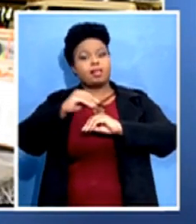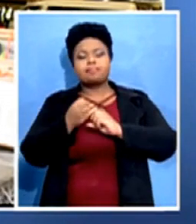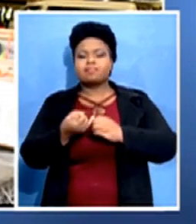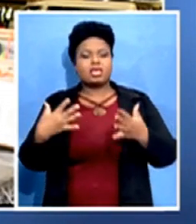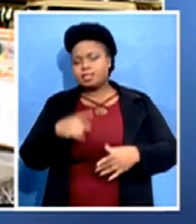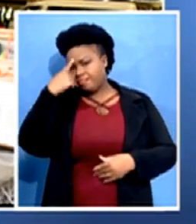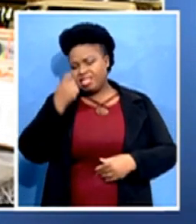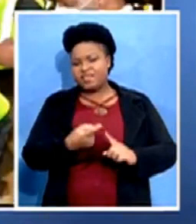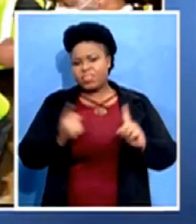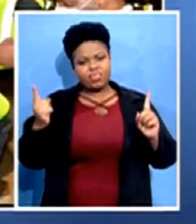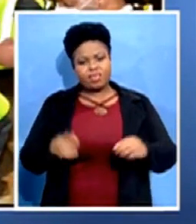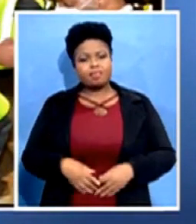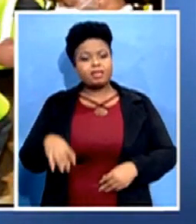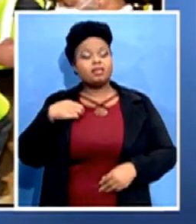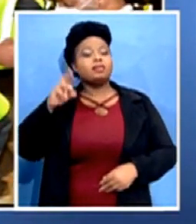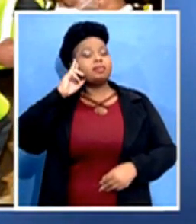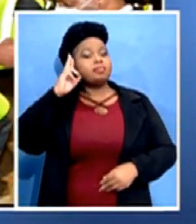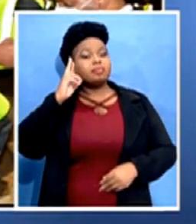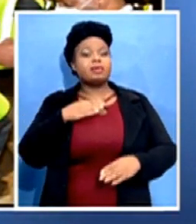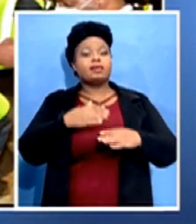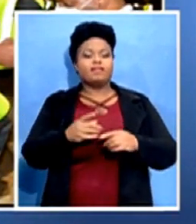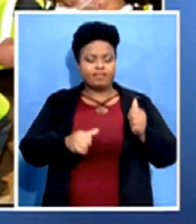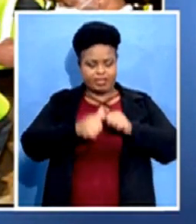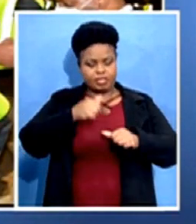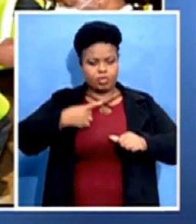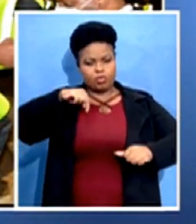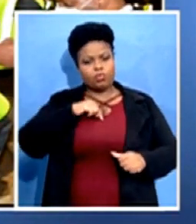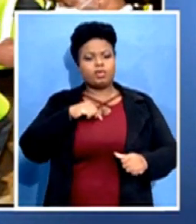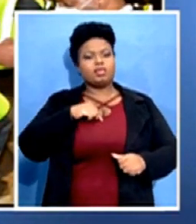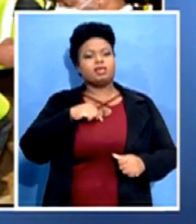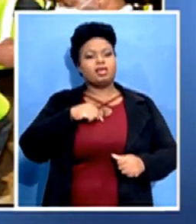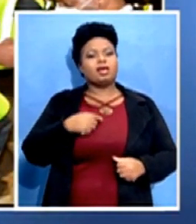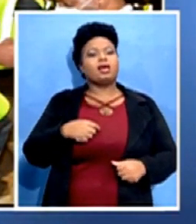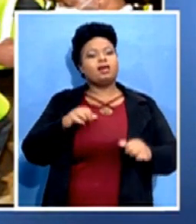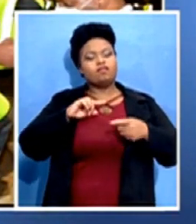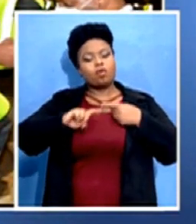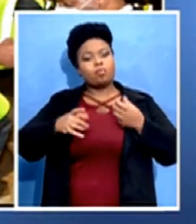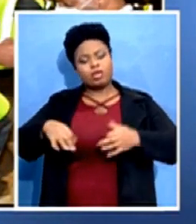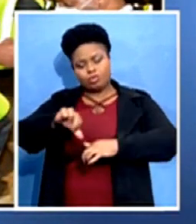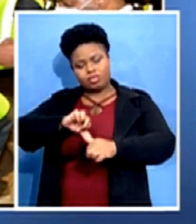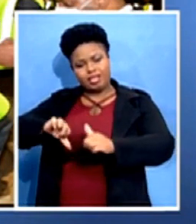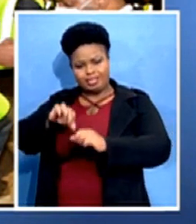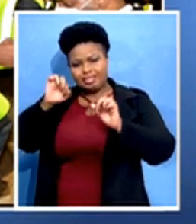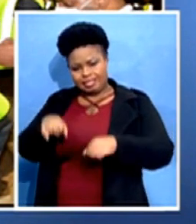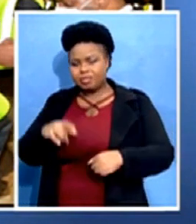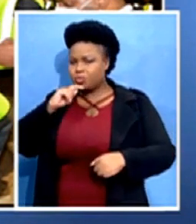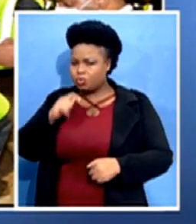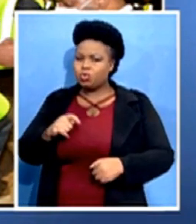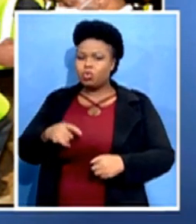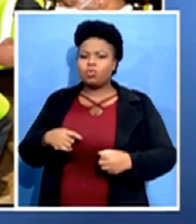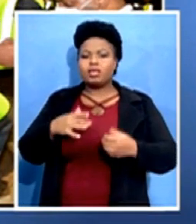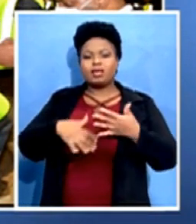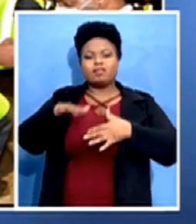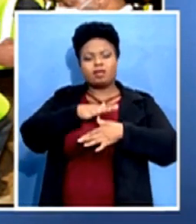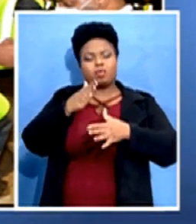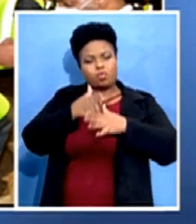healthcare professionals, before we are frontliners, we are from the society. We are also affected by the same conspiracy theories that are